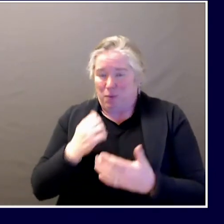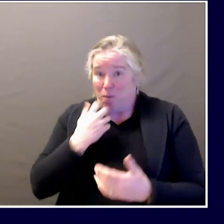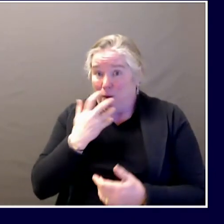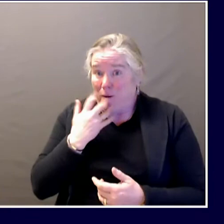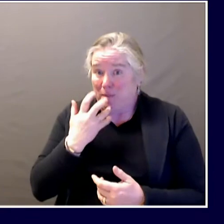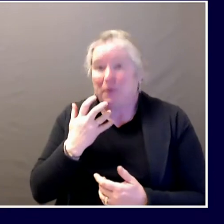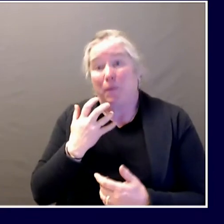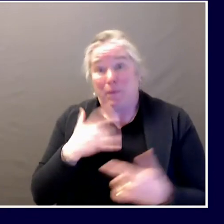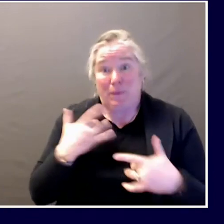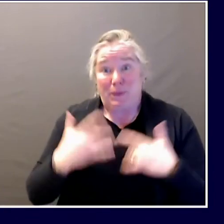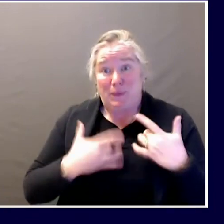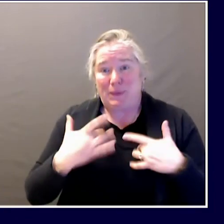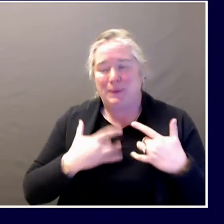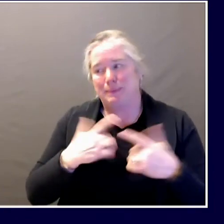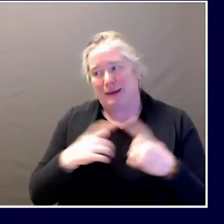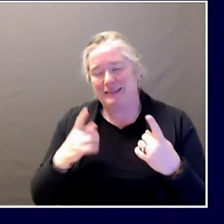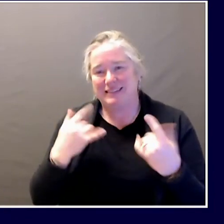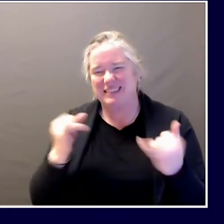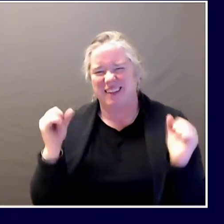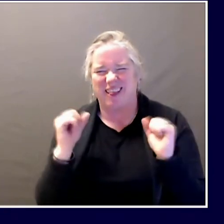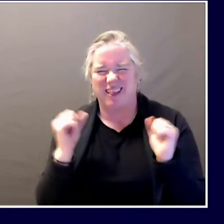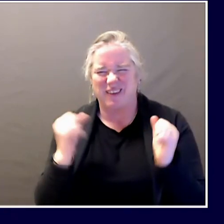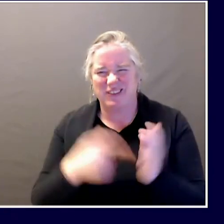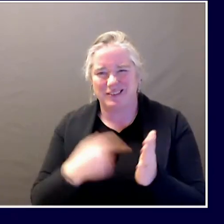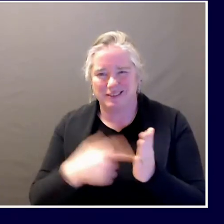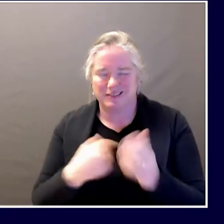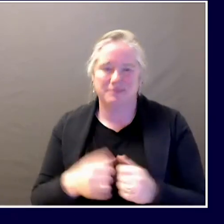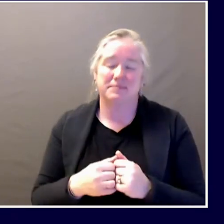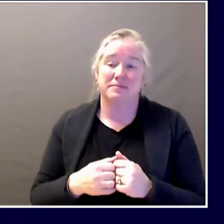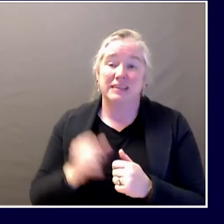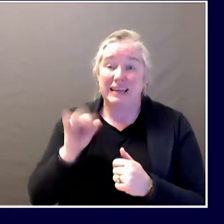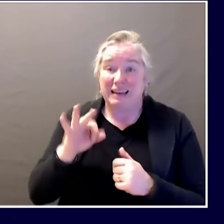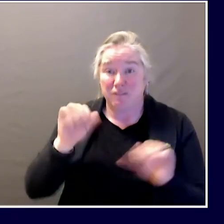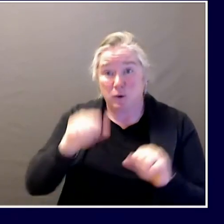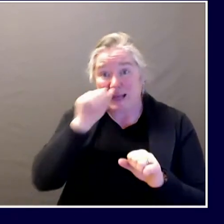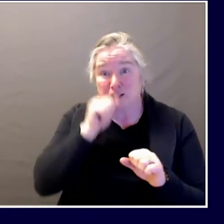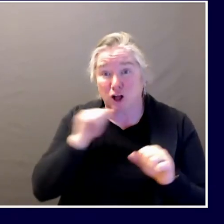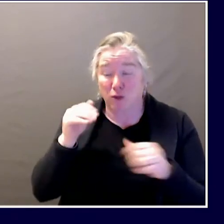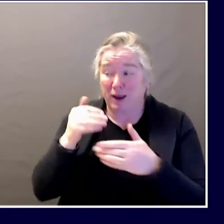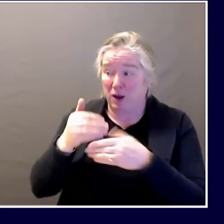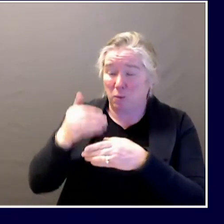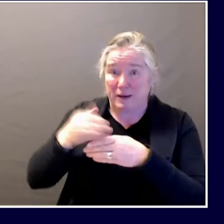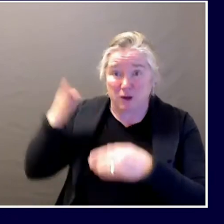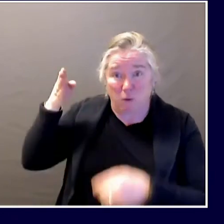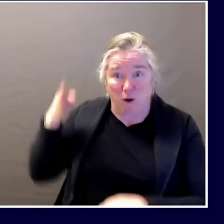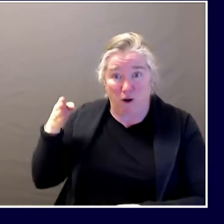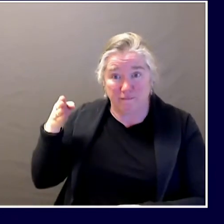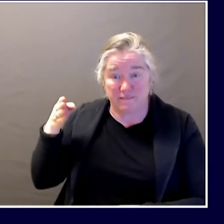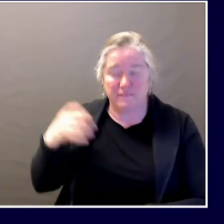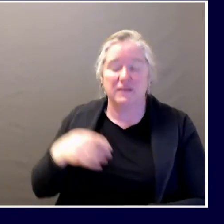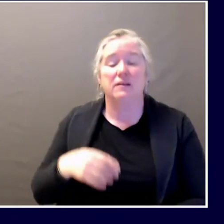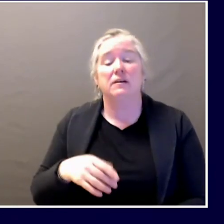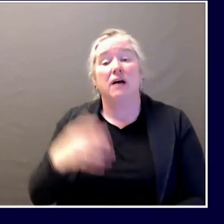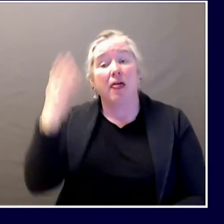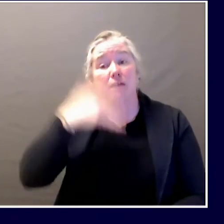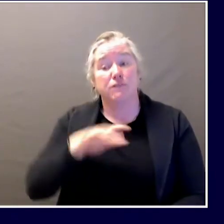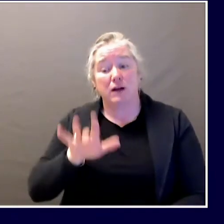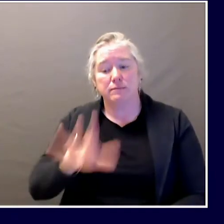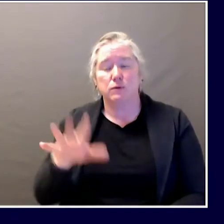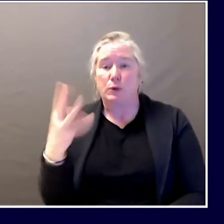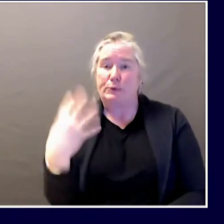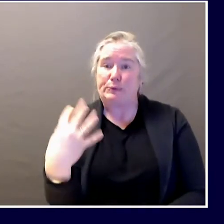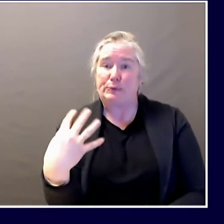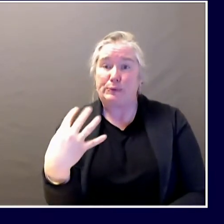possible, opening the windows as much as can be tolerated, having the fans going, having as much air circulation